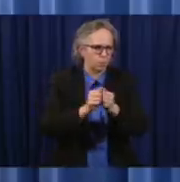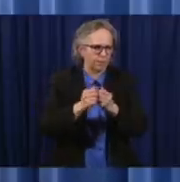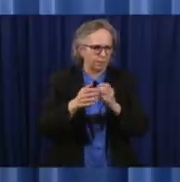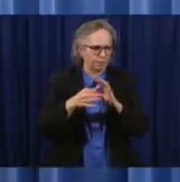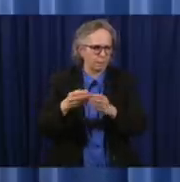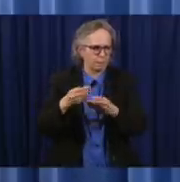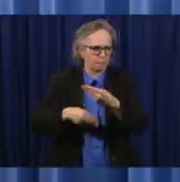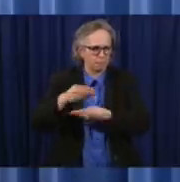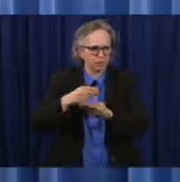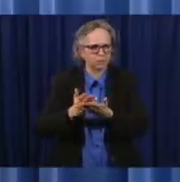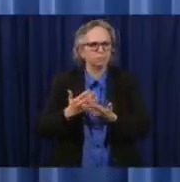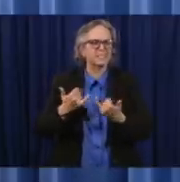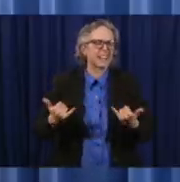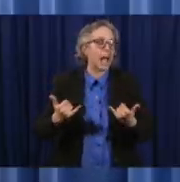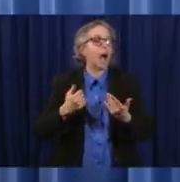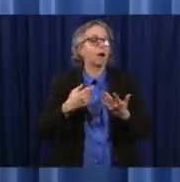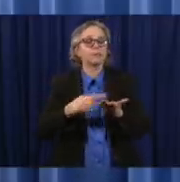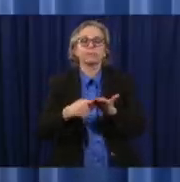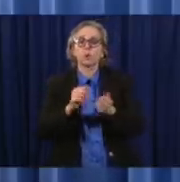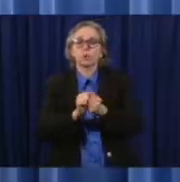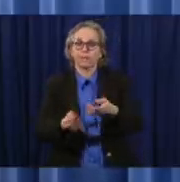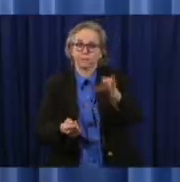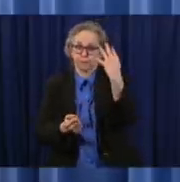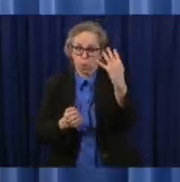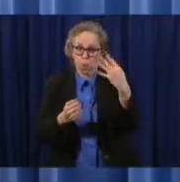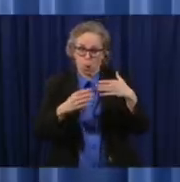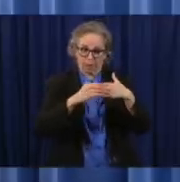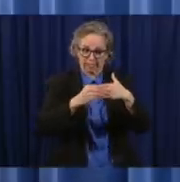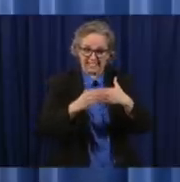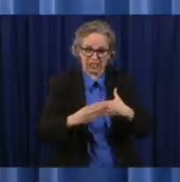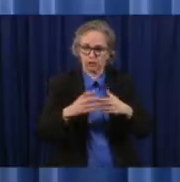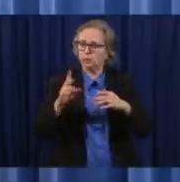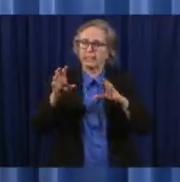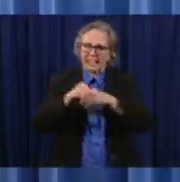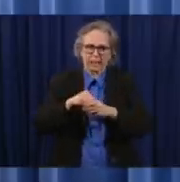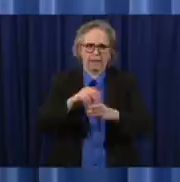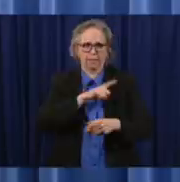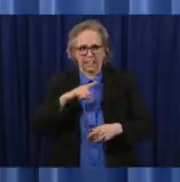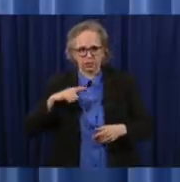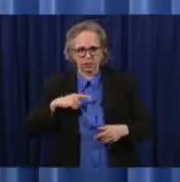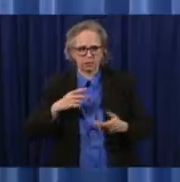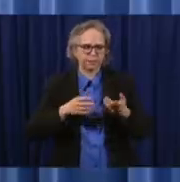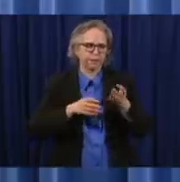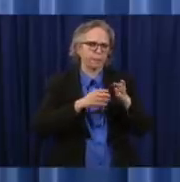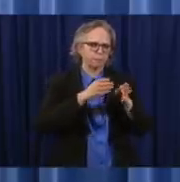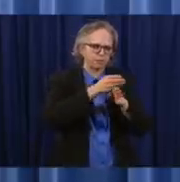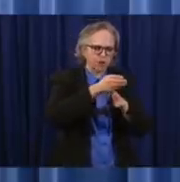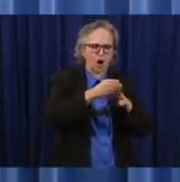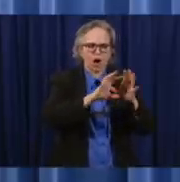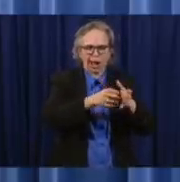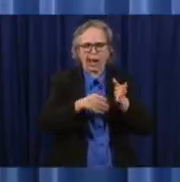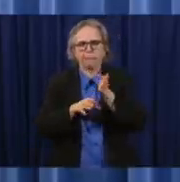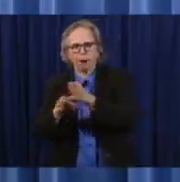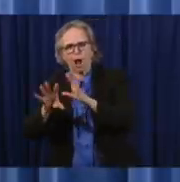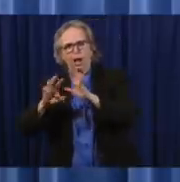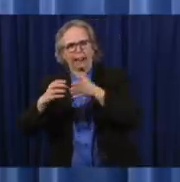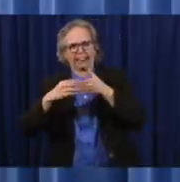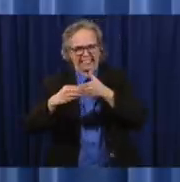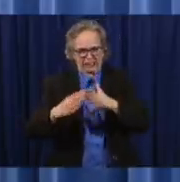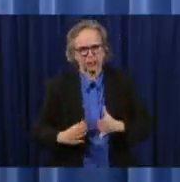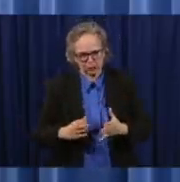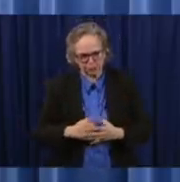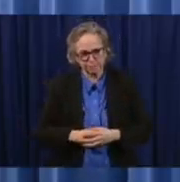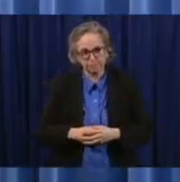legislature, minority and majority leaders, and we'll have some announcements later on. So we will balance the